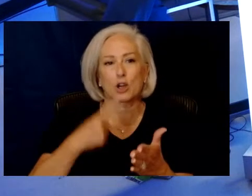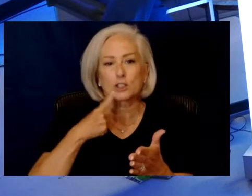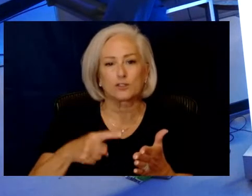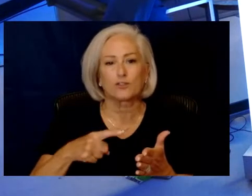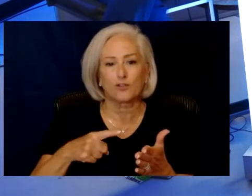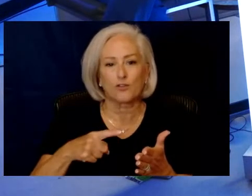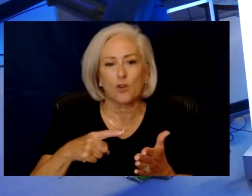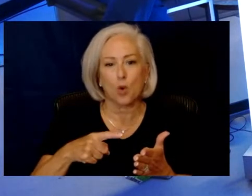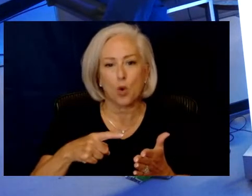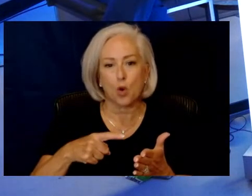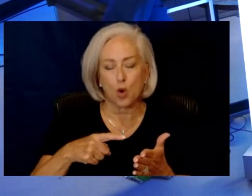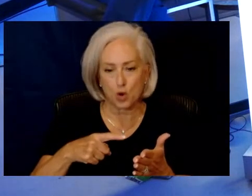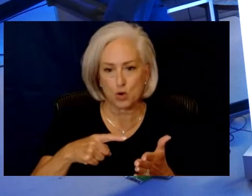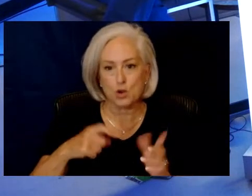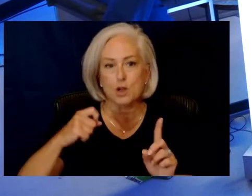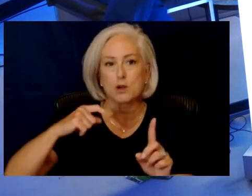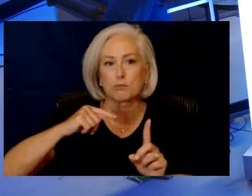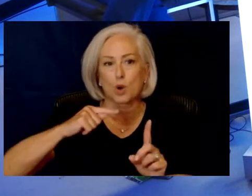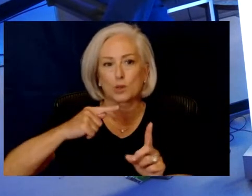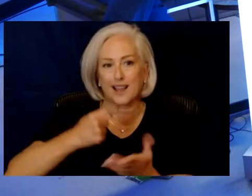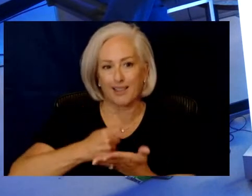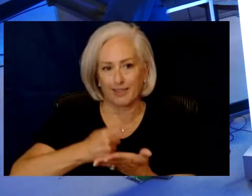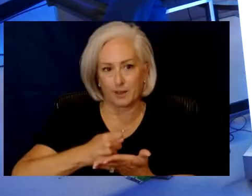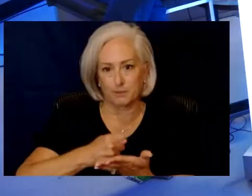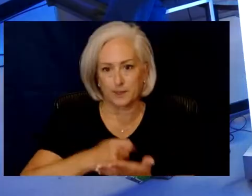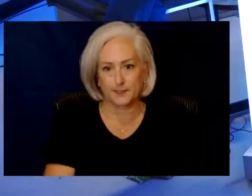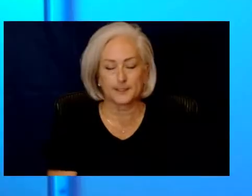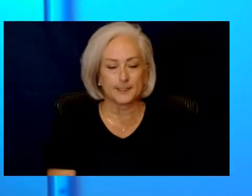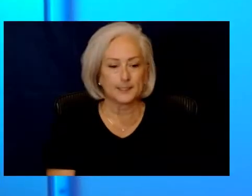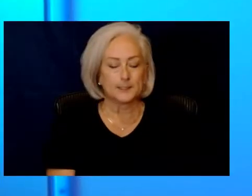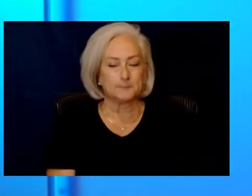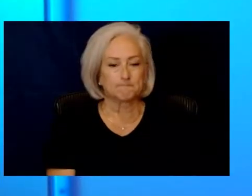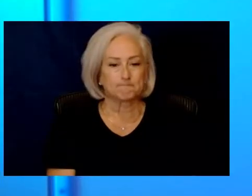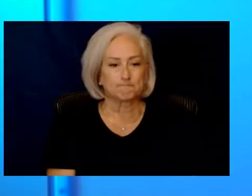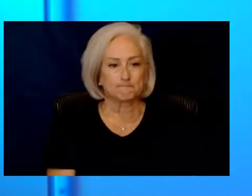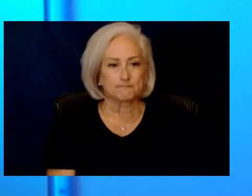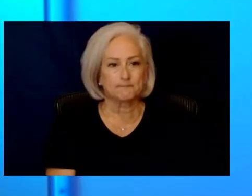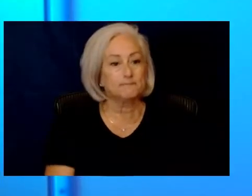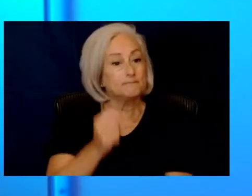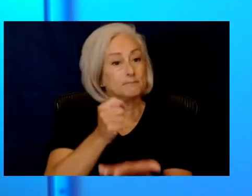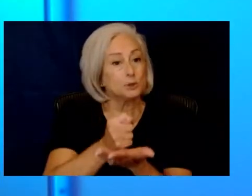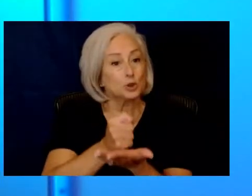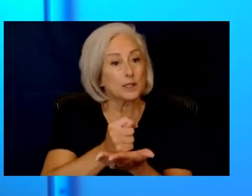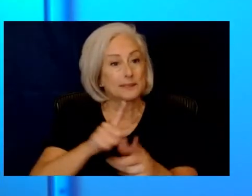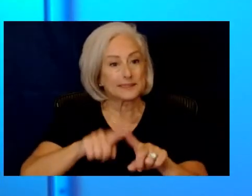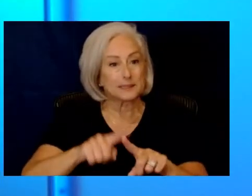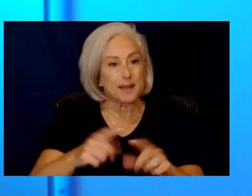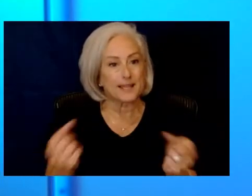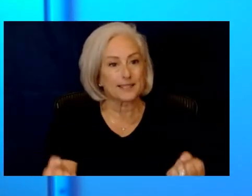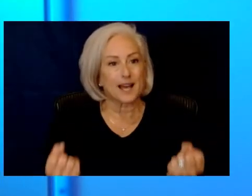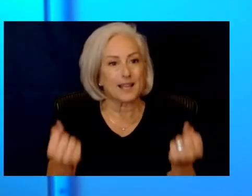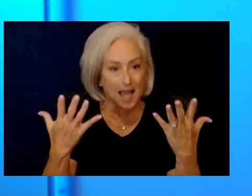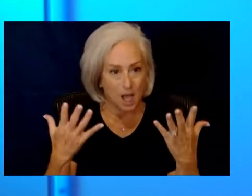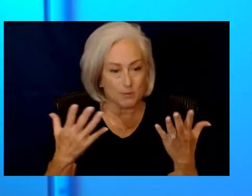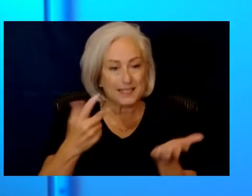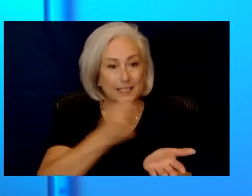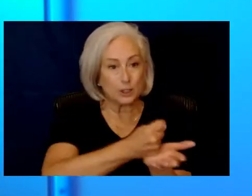therapy? You know, so the treatments are based upon how many treatments or how many fractions the patients get. I